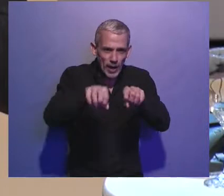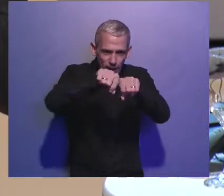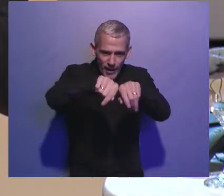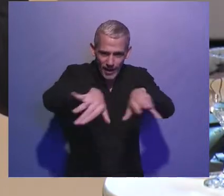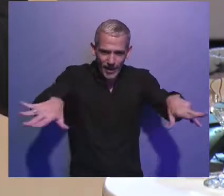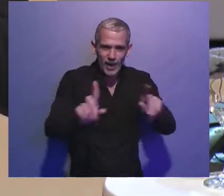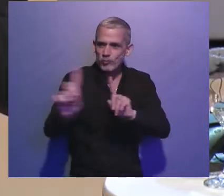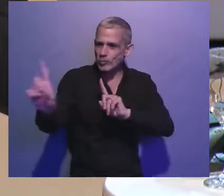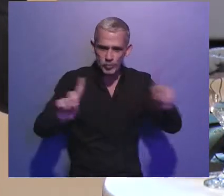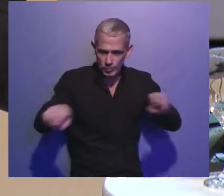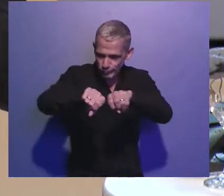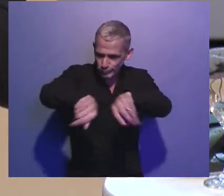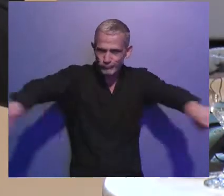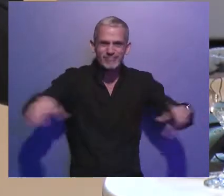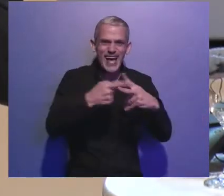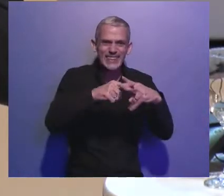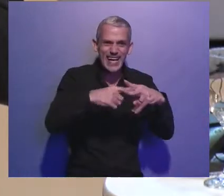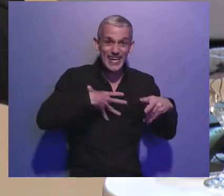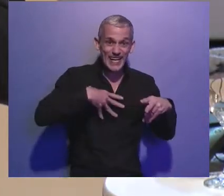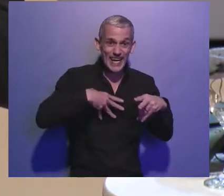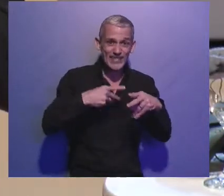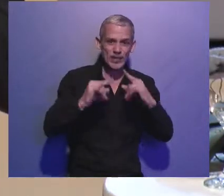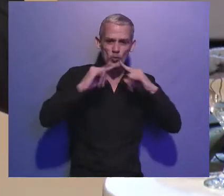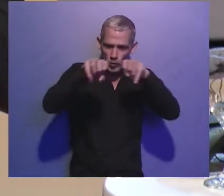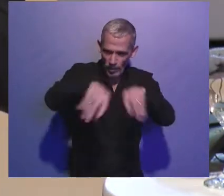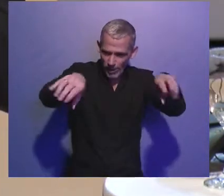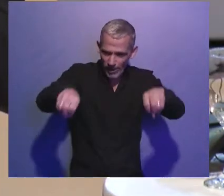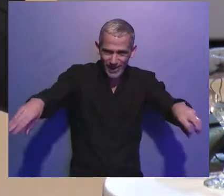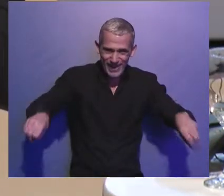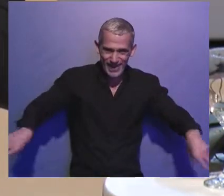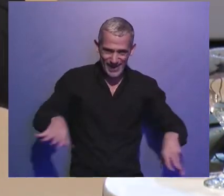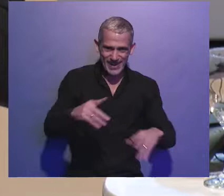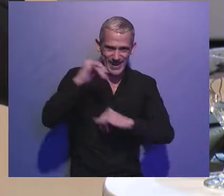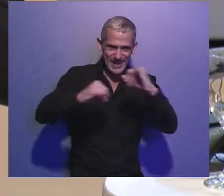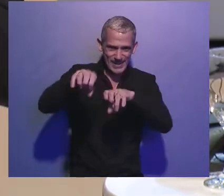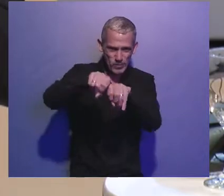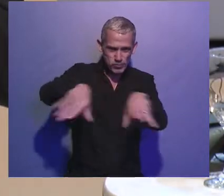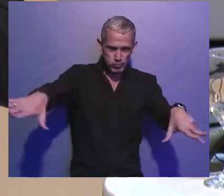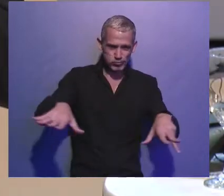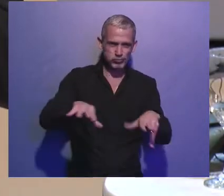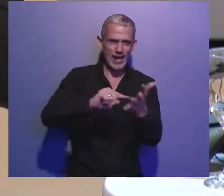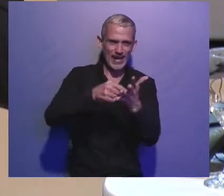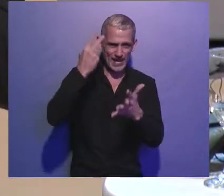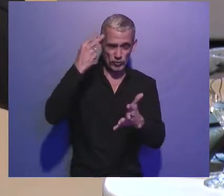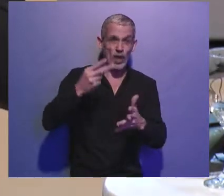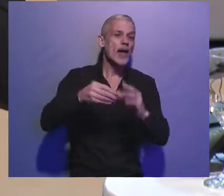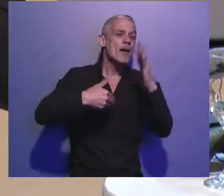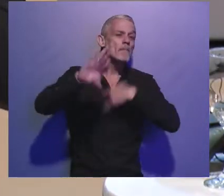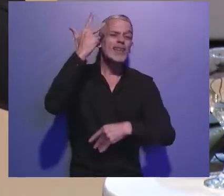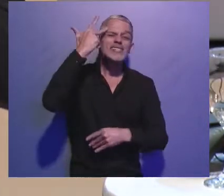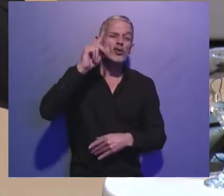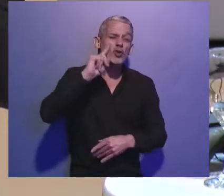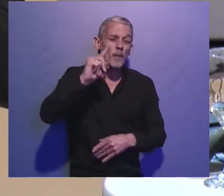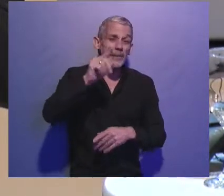classes in all districts of the city. So far, more than 18,000 people attended our